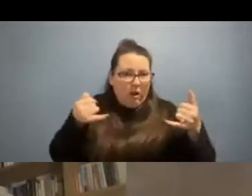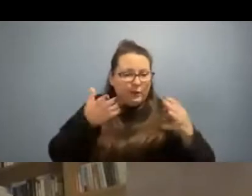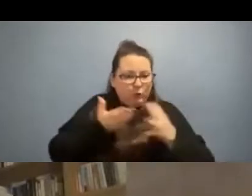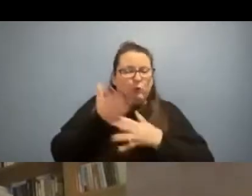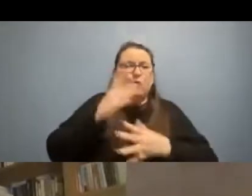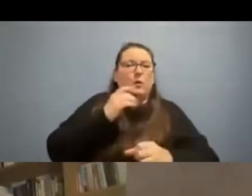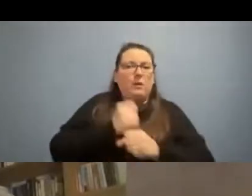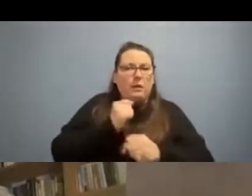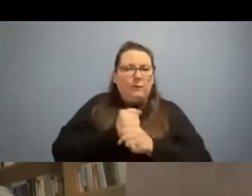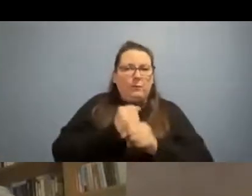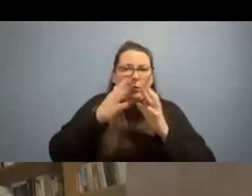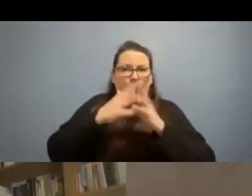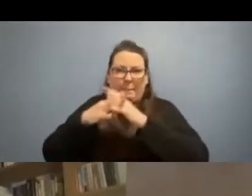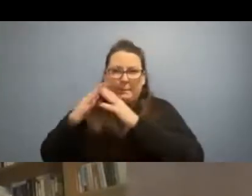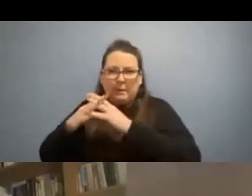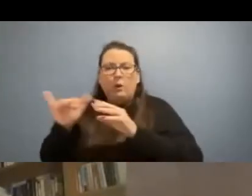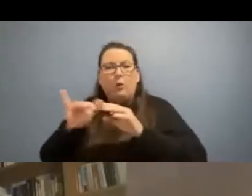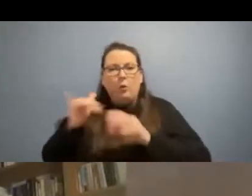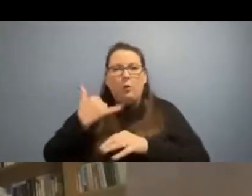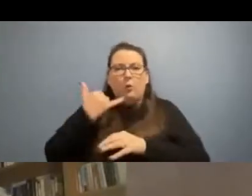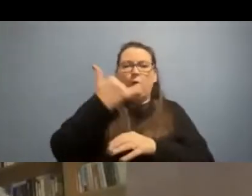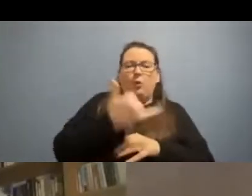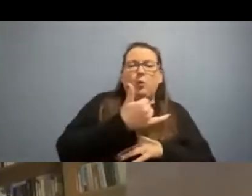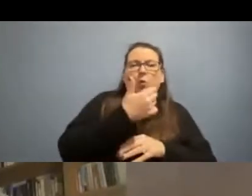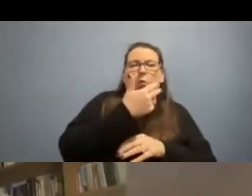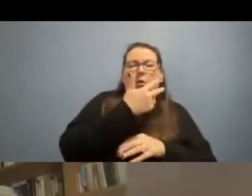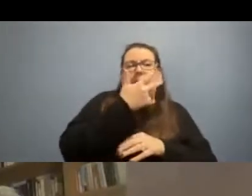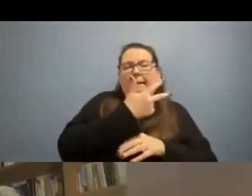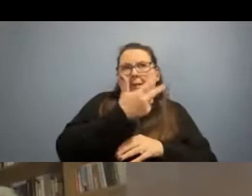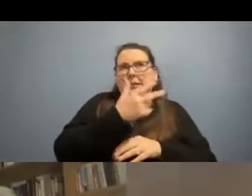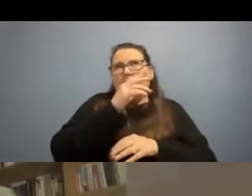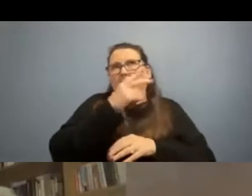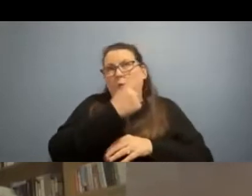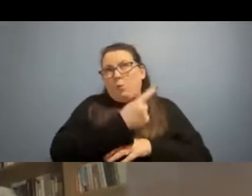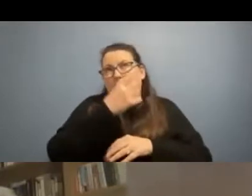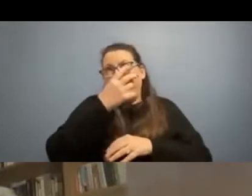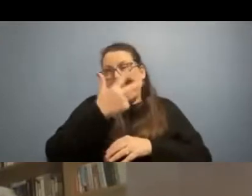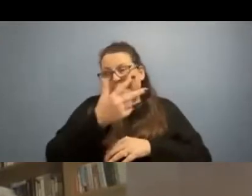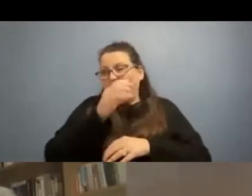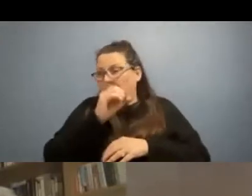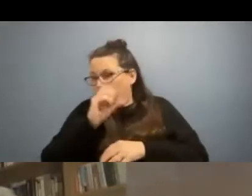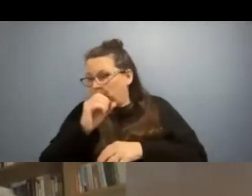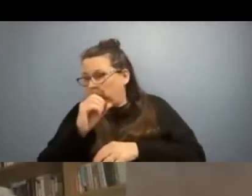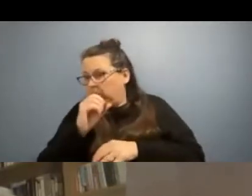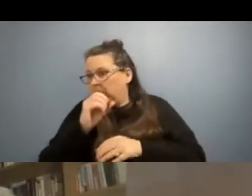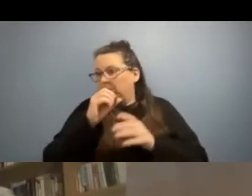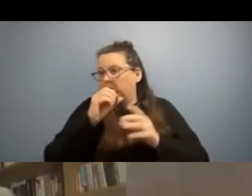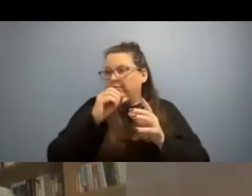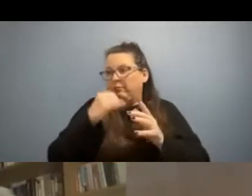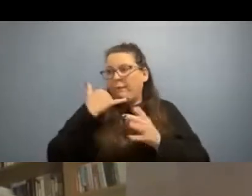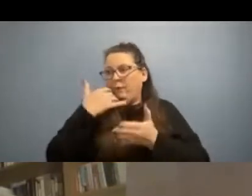coronavirus.vic.gov.au or call the 1800 675 398 phone number if you'd prefer to